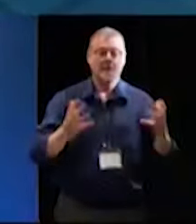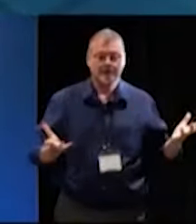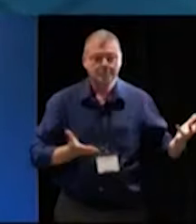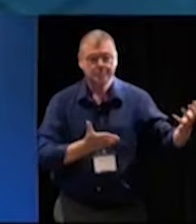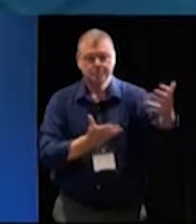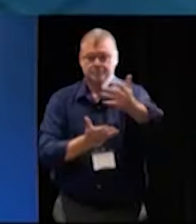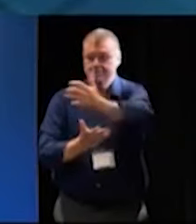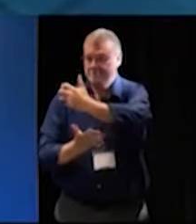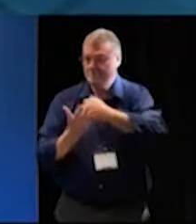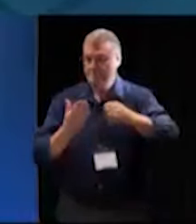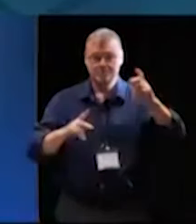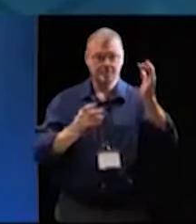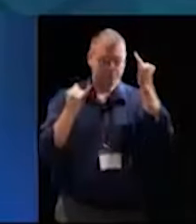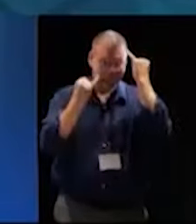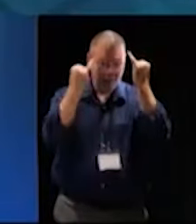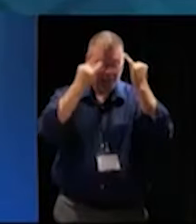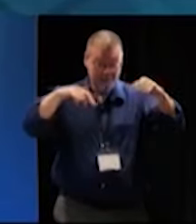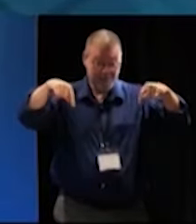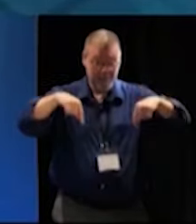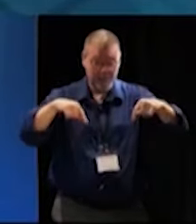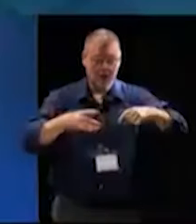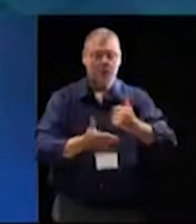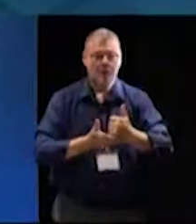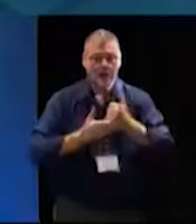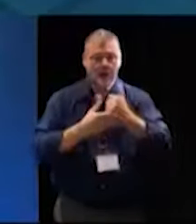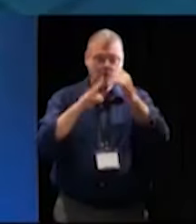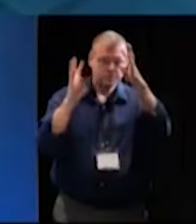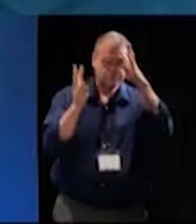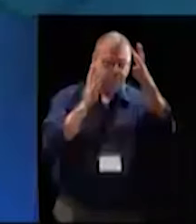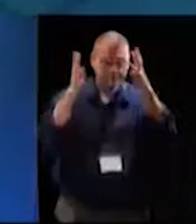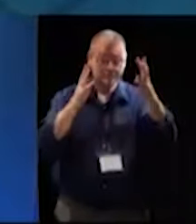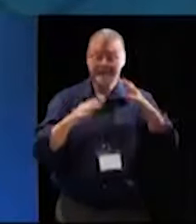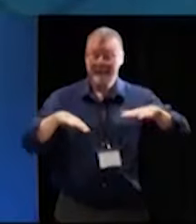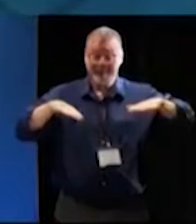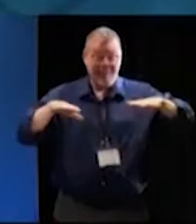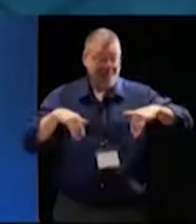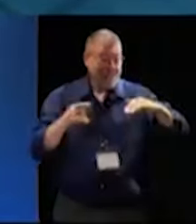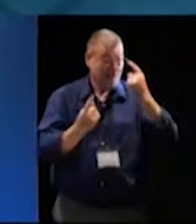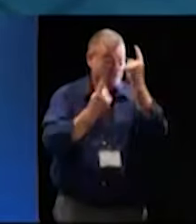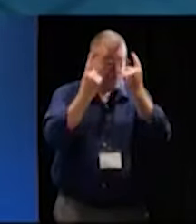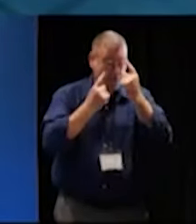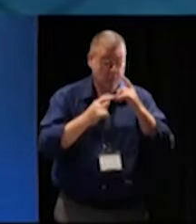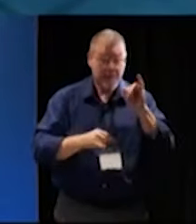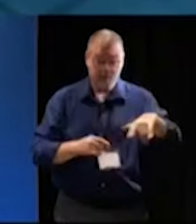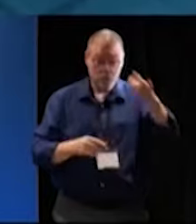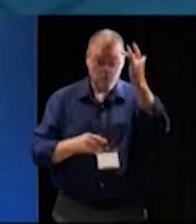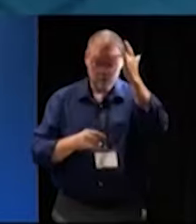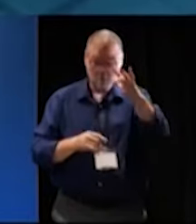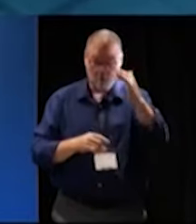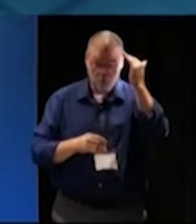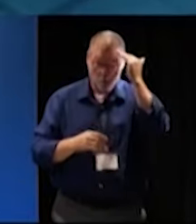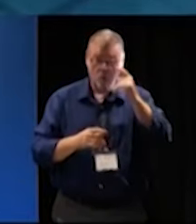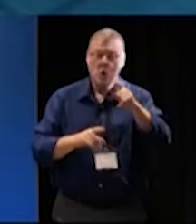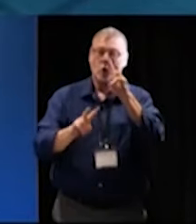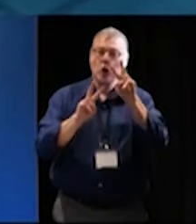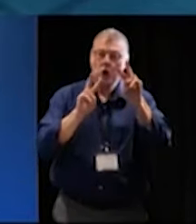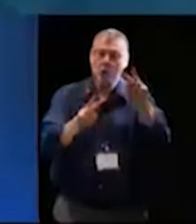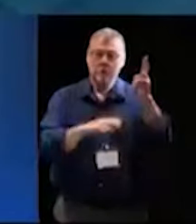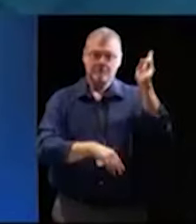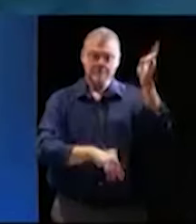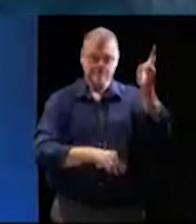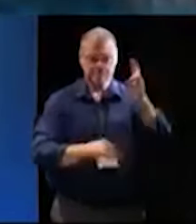room right here. Help us innovate the solutions that people haven't even thought of, but you're smart enough to know. You can look at the history, look where we are